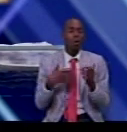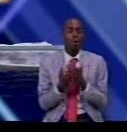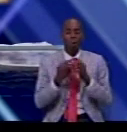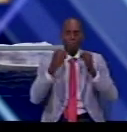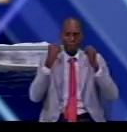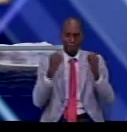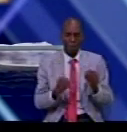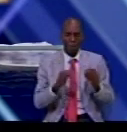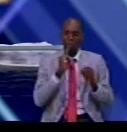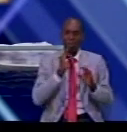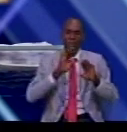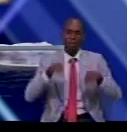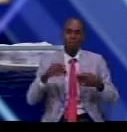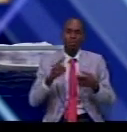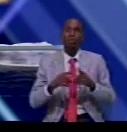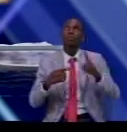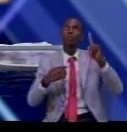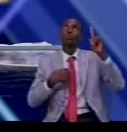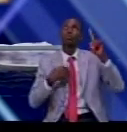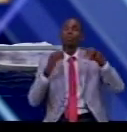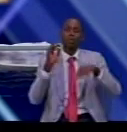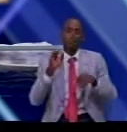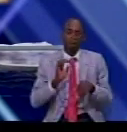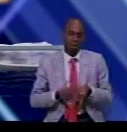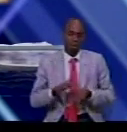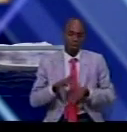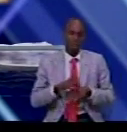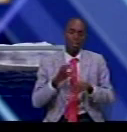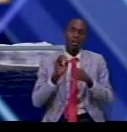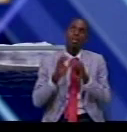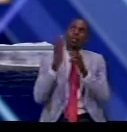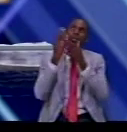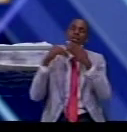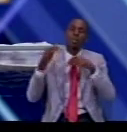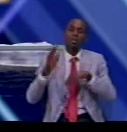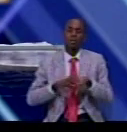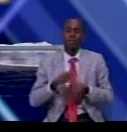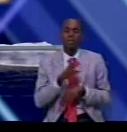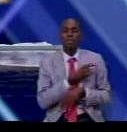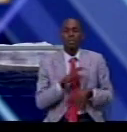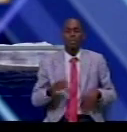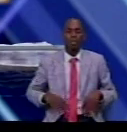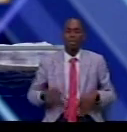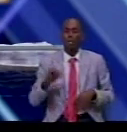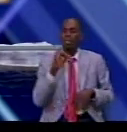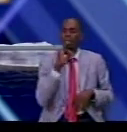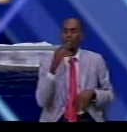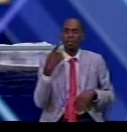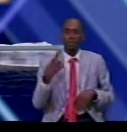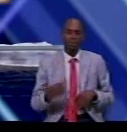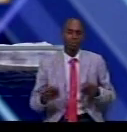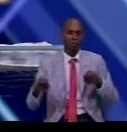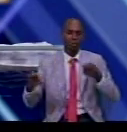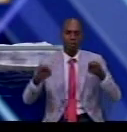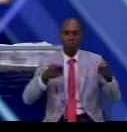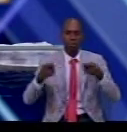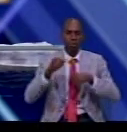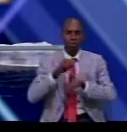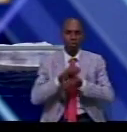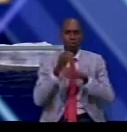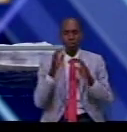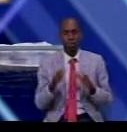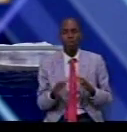on earth, in heaven. He has all power. He is the sovereign stone, and he will reign without a rival. He will